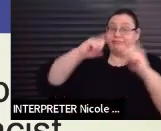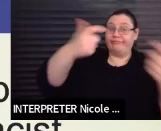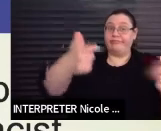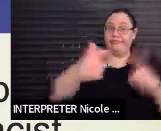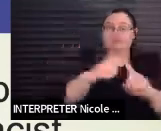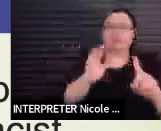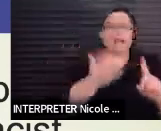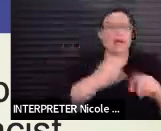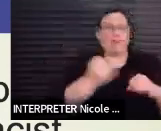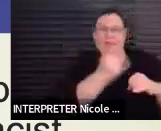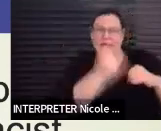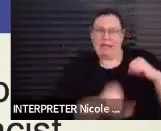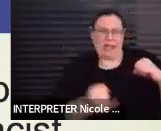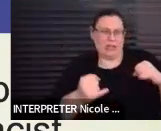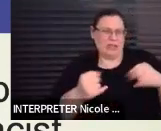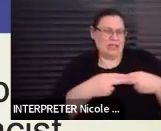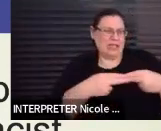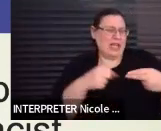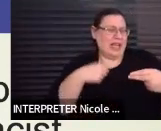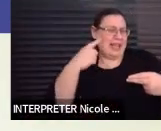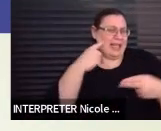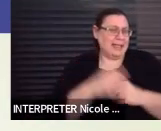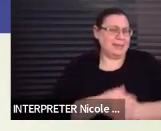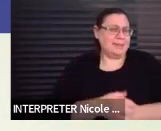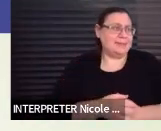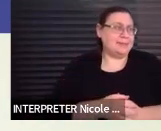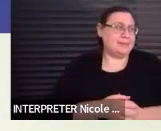think our final slide.